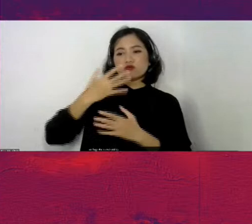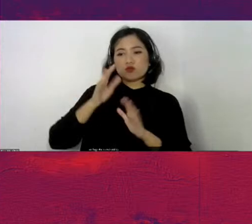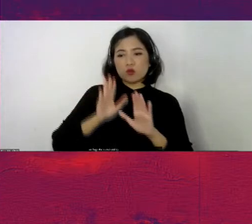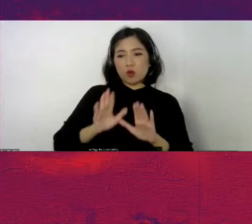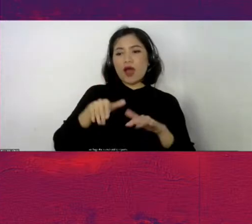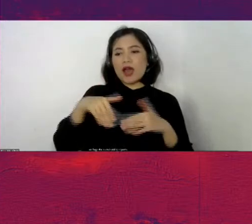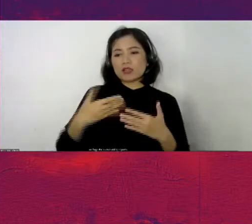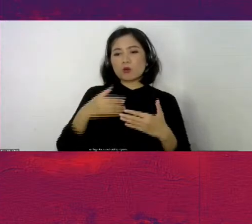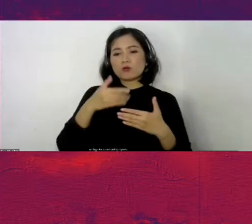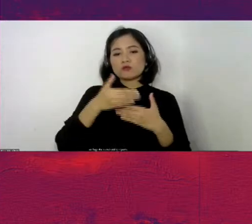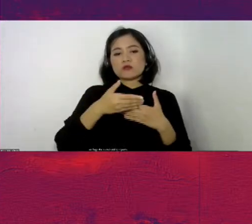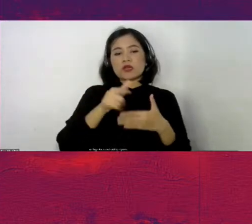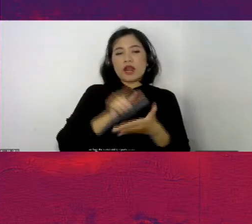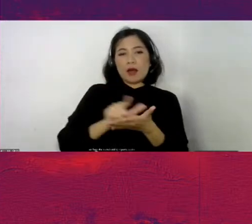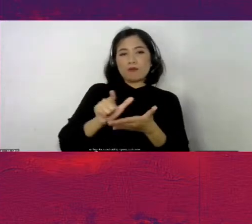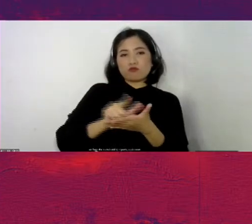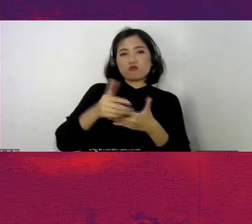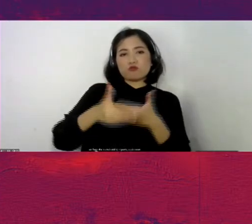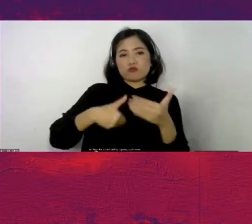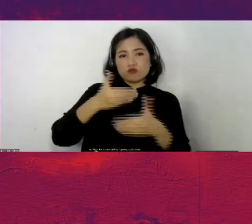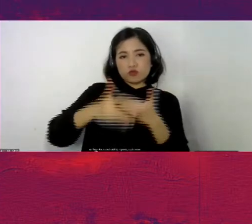reports. Okay, next.